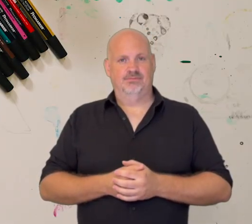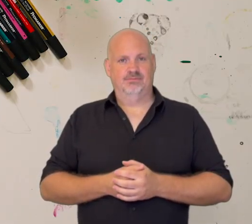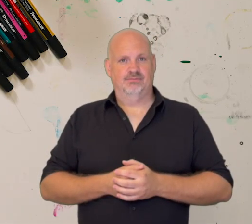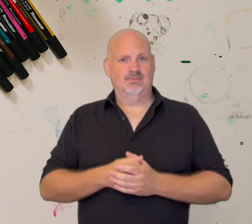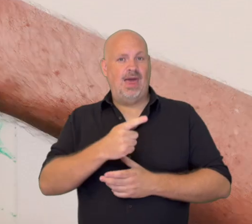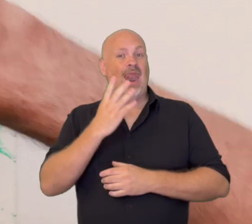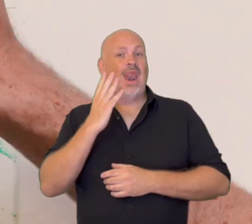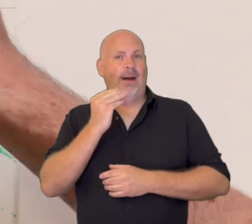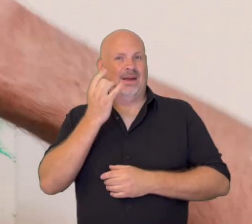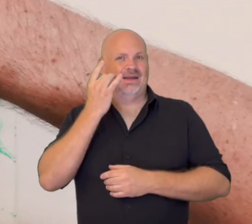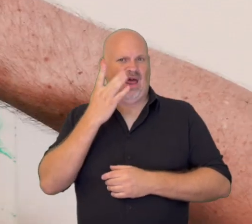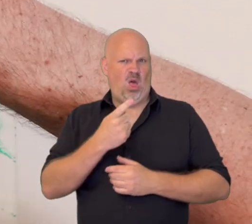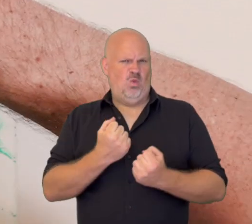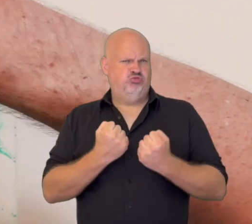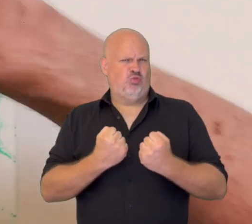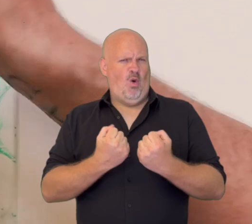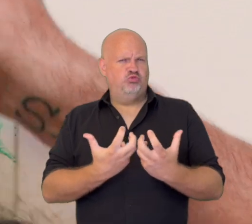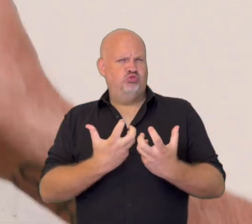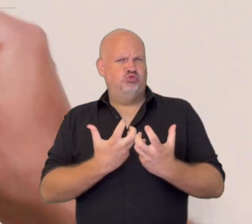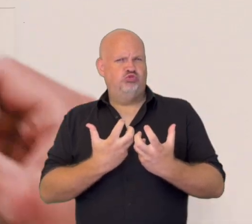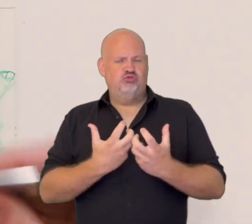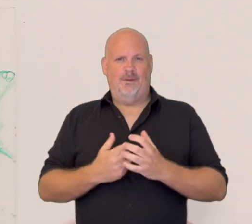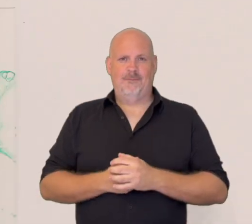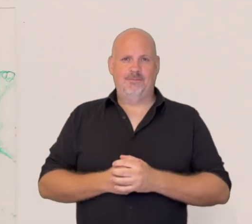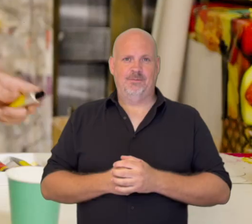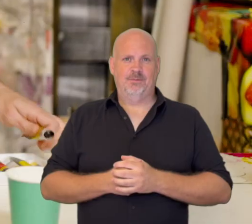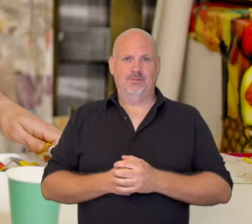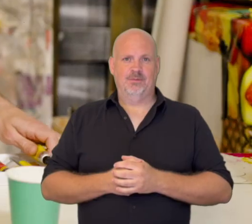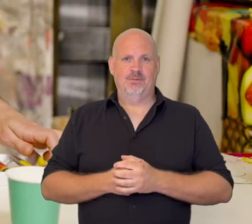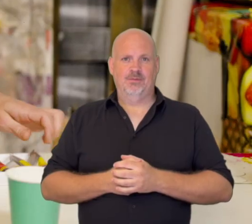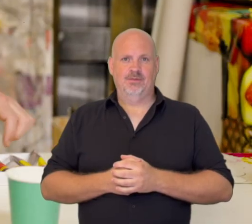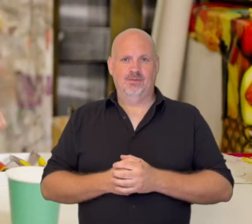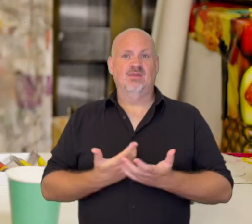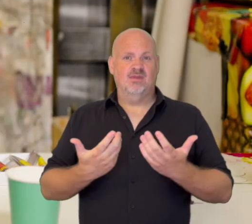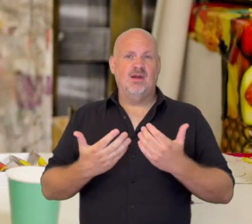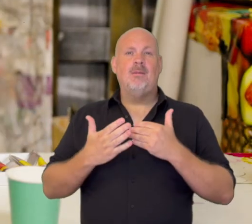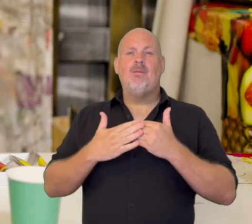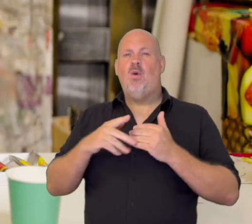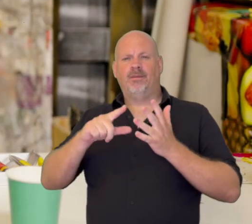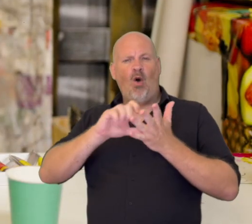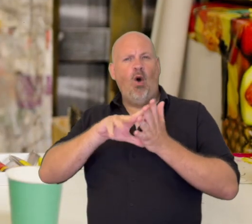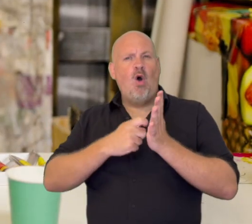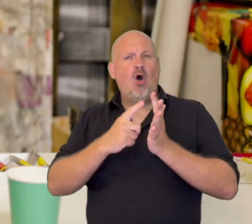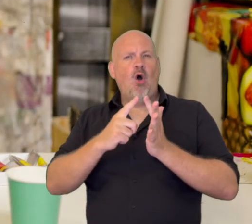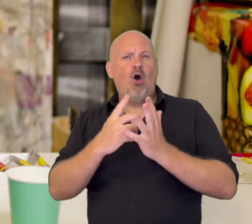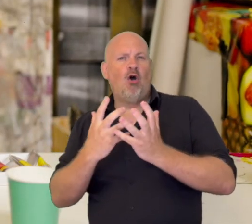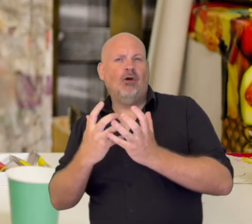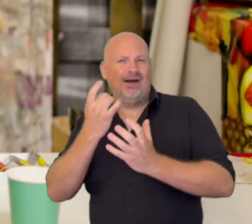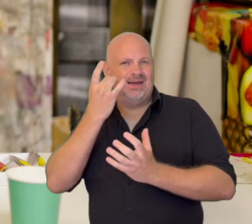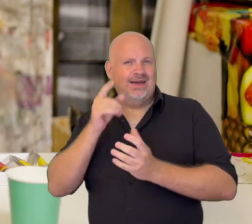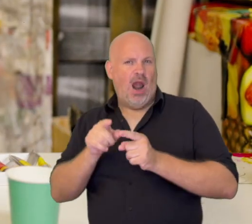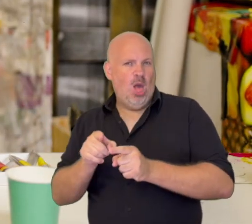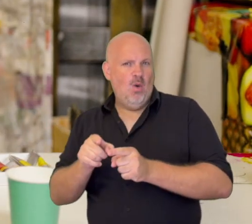This is a lemon yellow, which is quite a strong yellow. And then we're going to go for a more